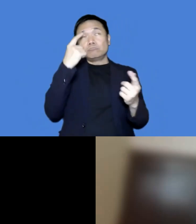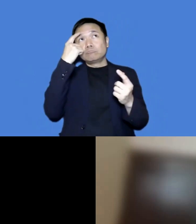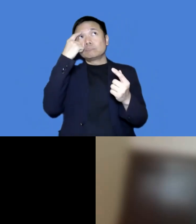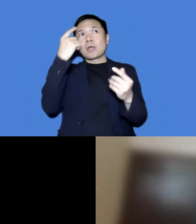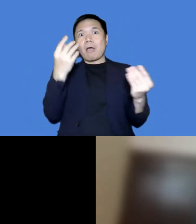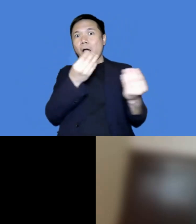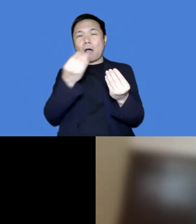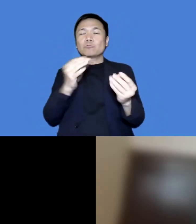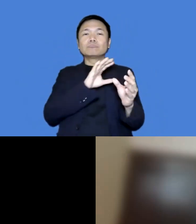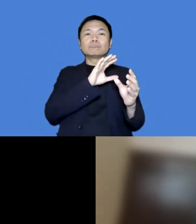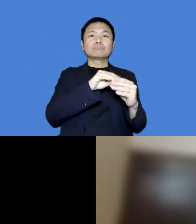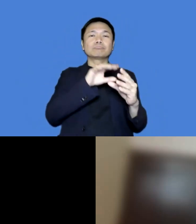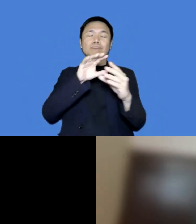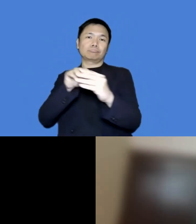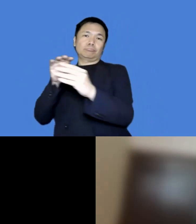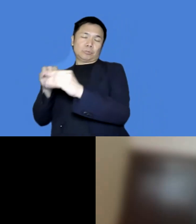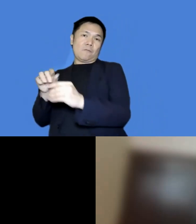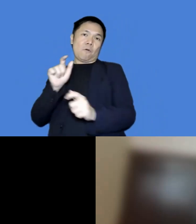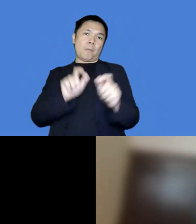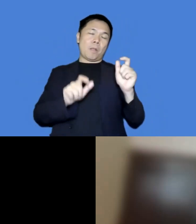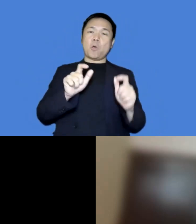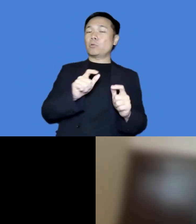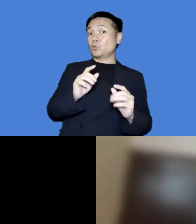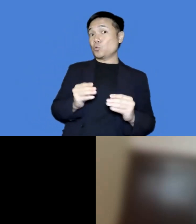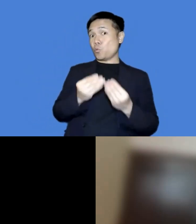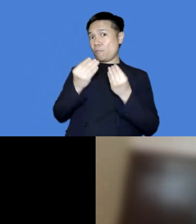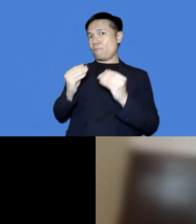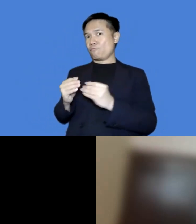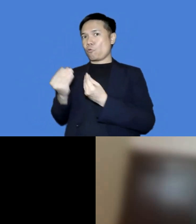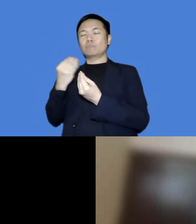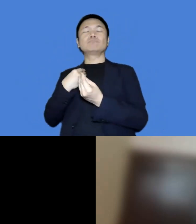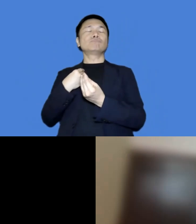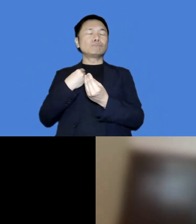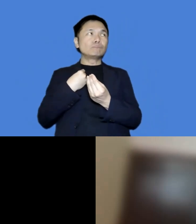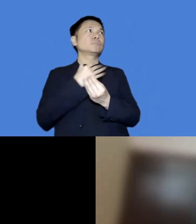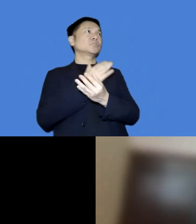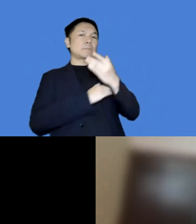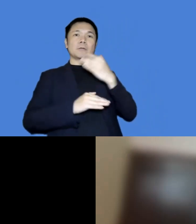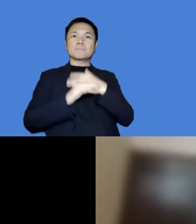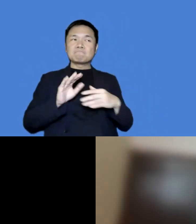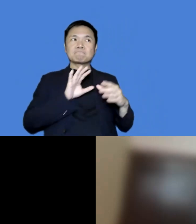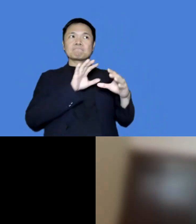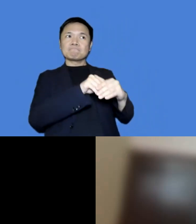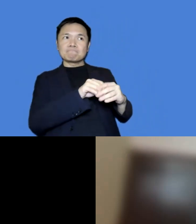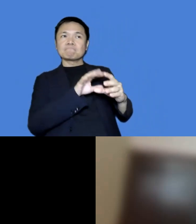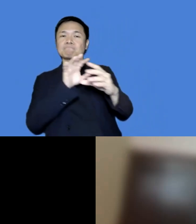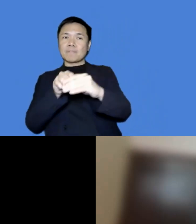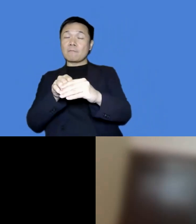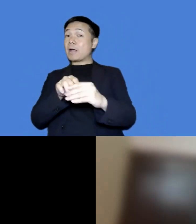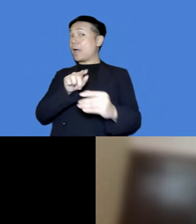inclusive opportunities for young disabled individuals through awareness,